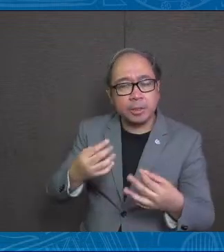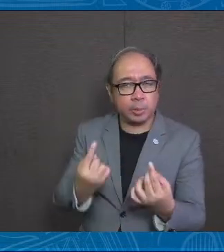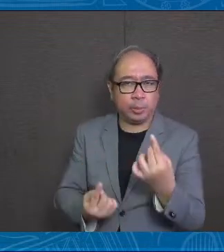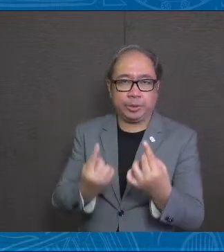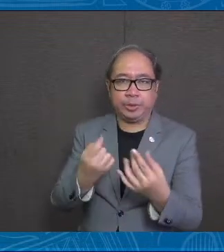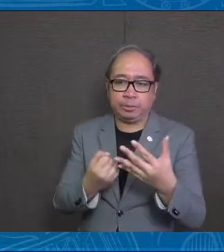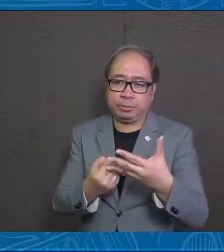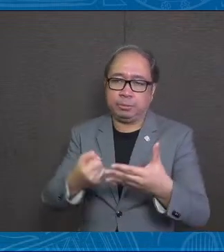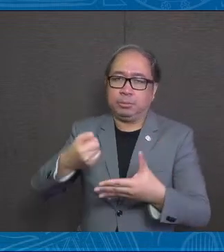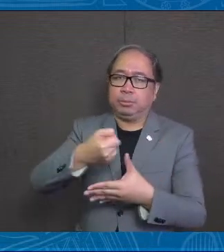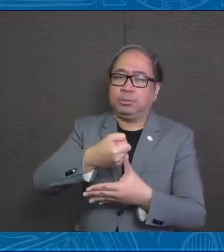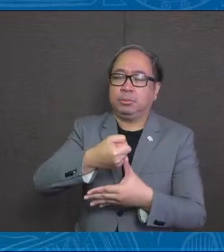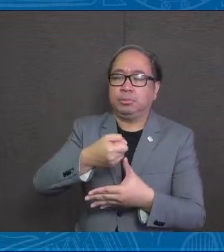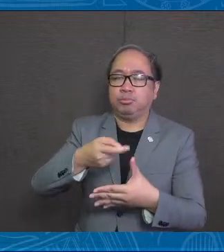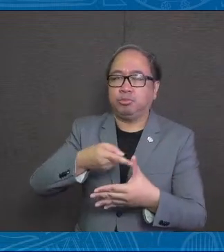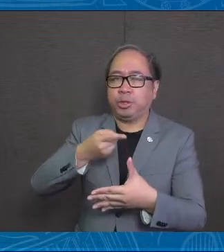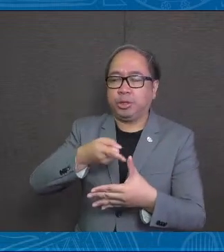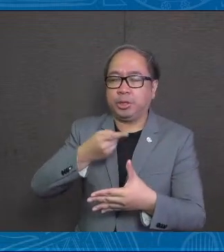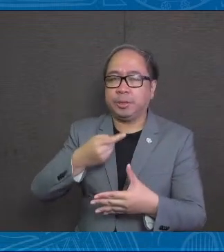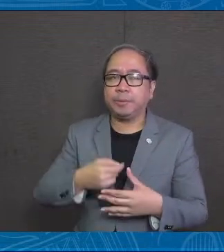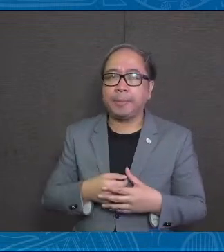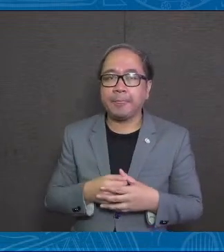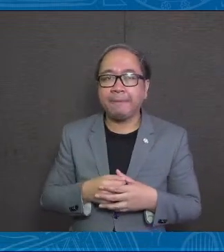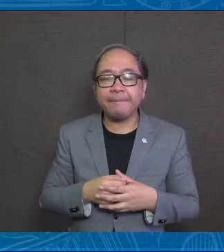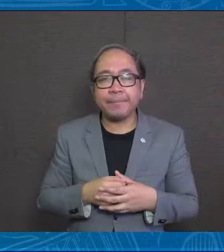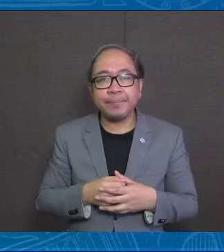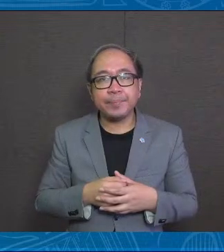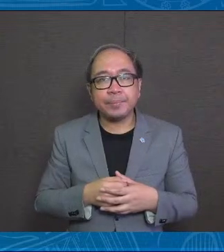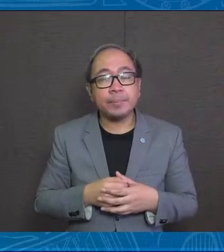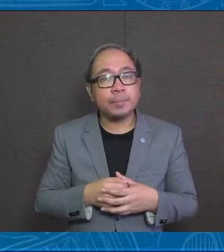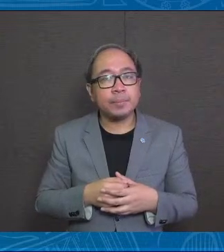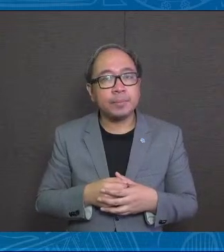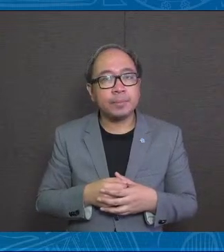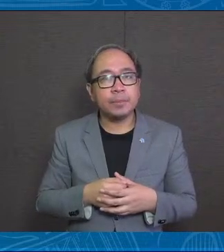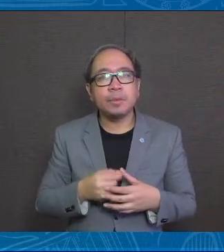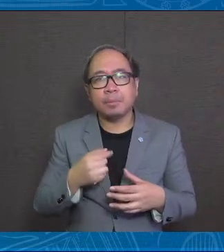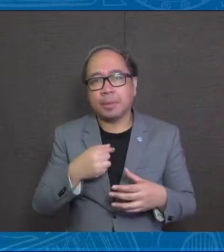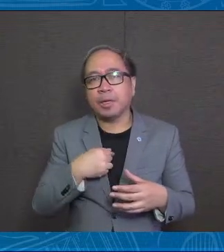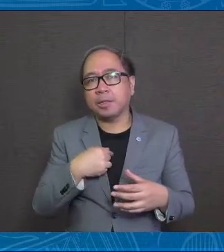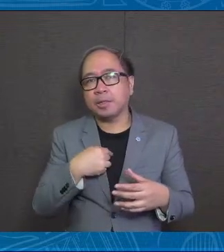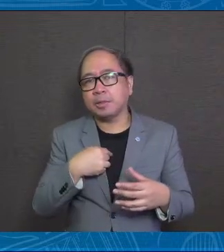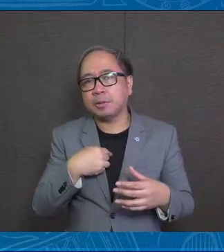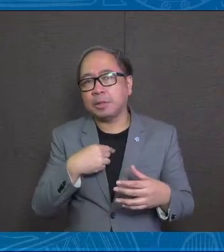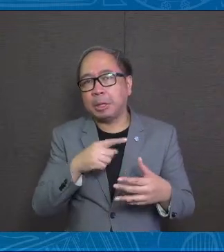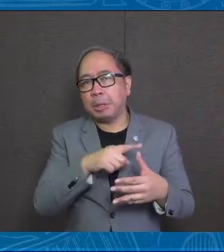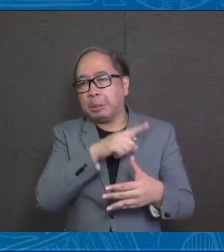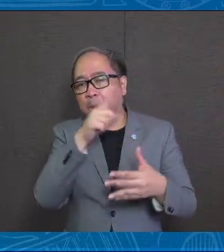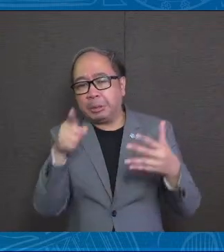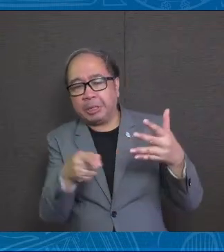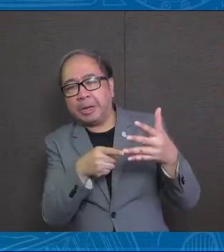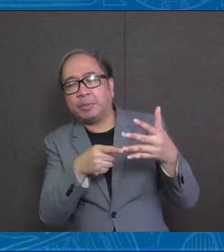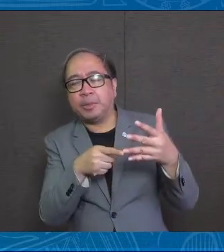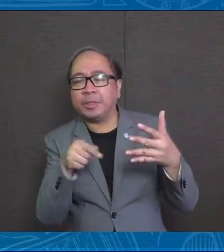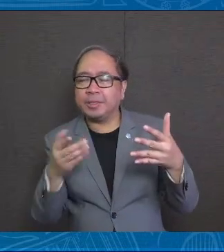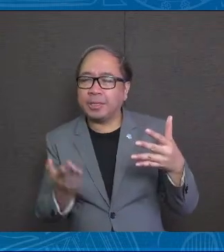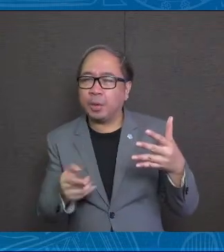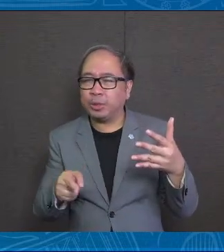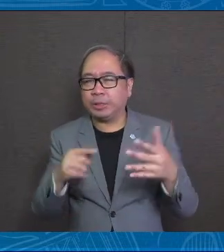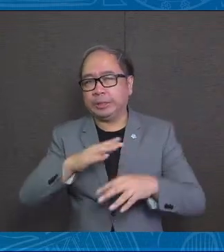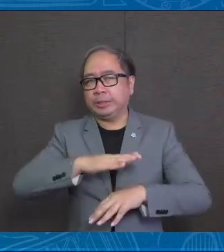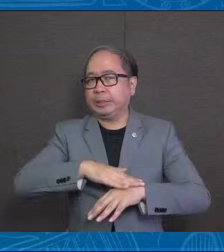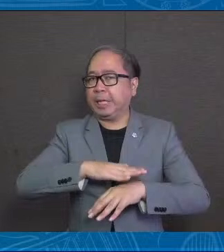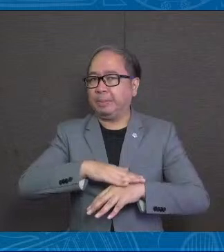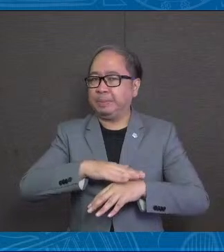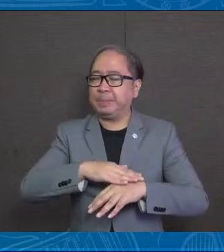when making decisions. Now, let me just jump because of the time